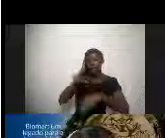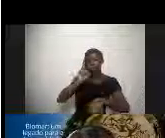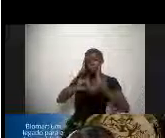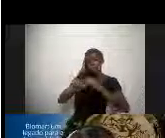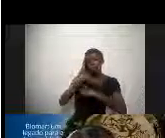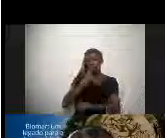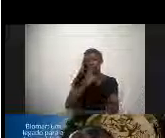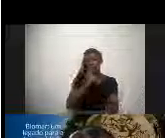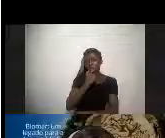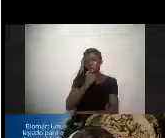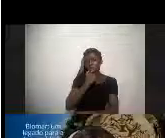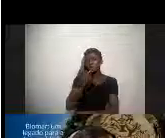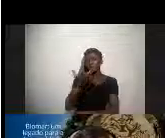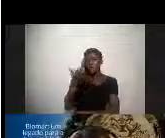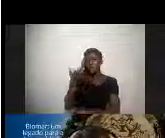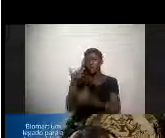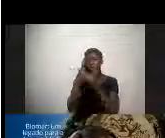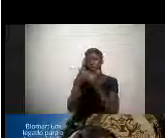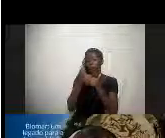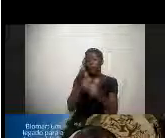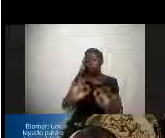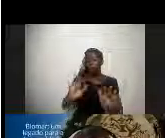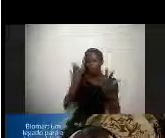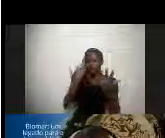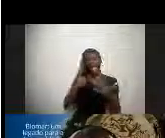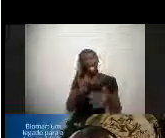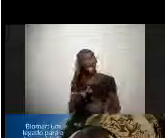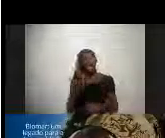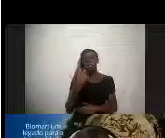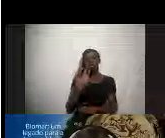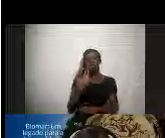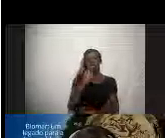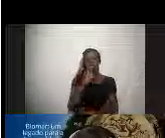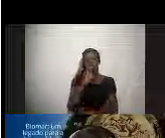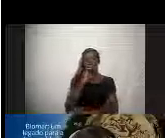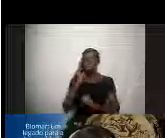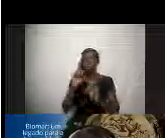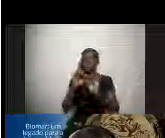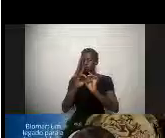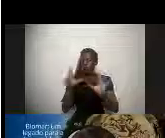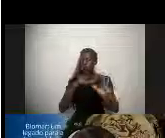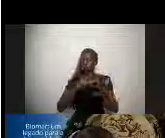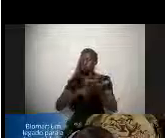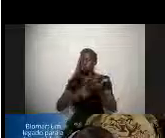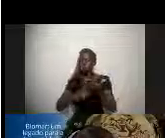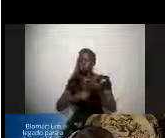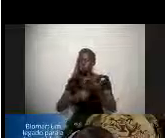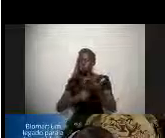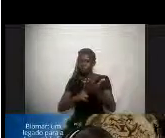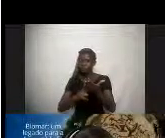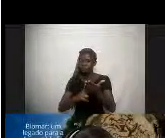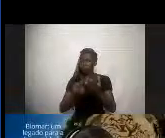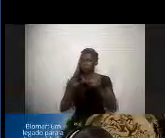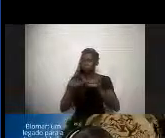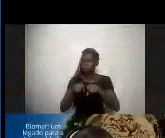the language that you want to listen to. If you want to listen to the program in English or in Portuguese, we have